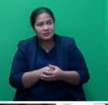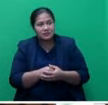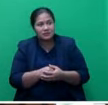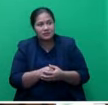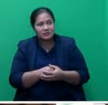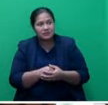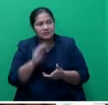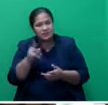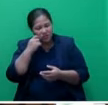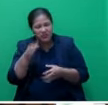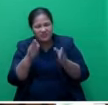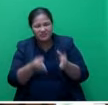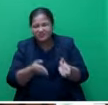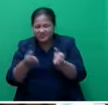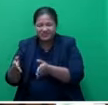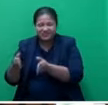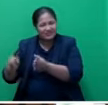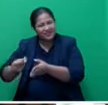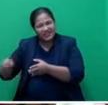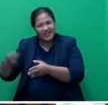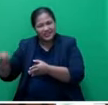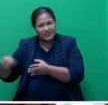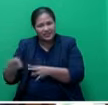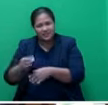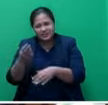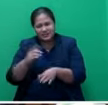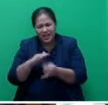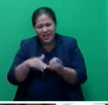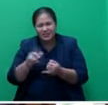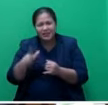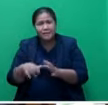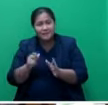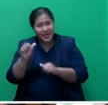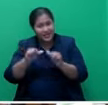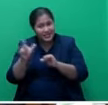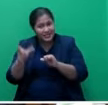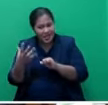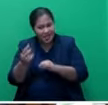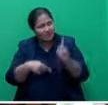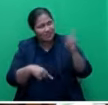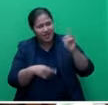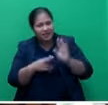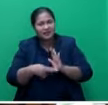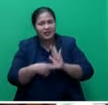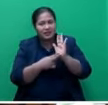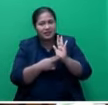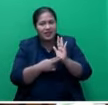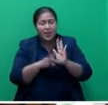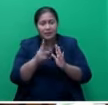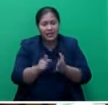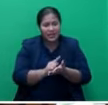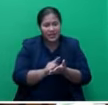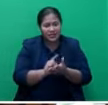around. The last town that he was in Nandi. The Commission of Inquiry found out that the going rate for